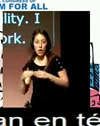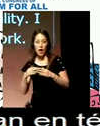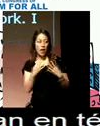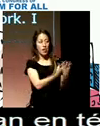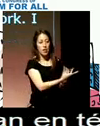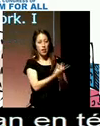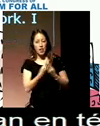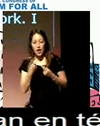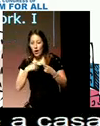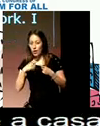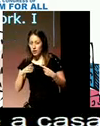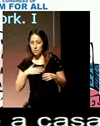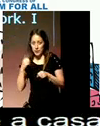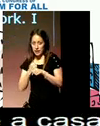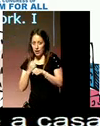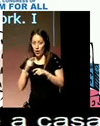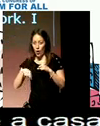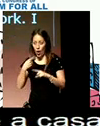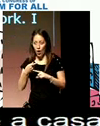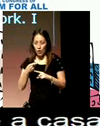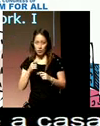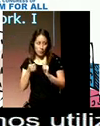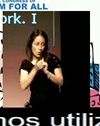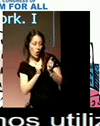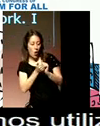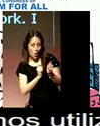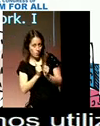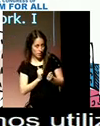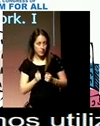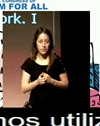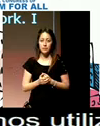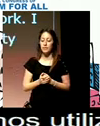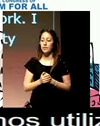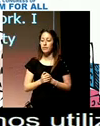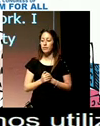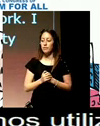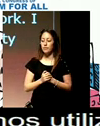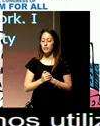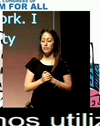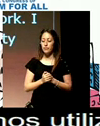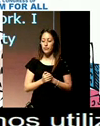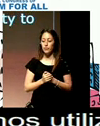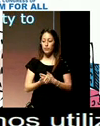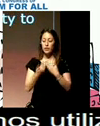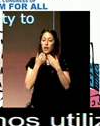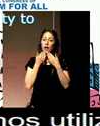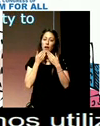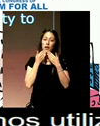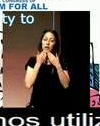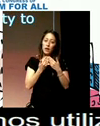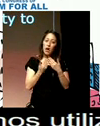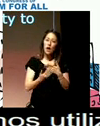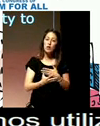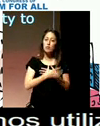the possibility to give you a brief information on our project